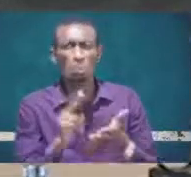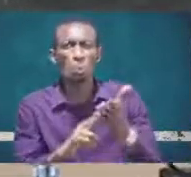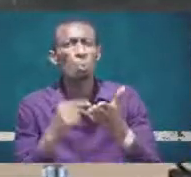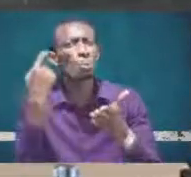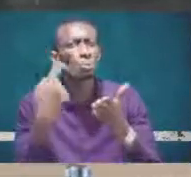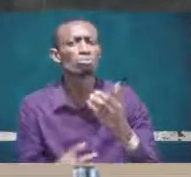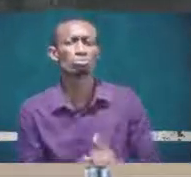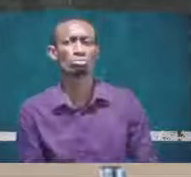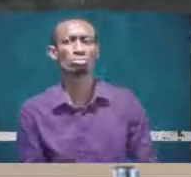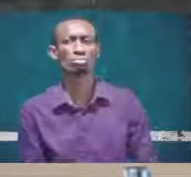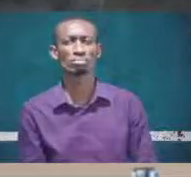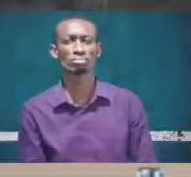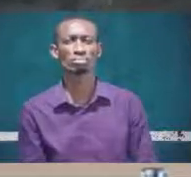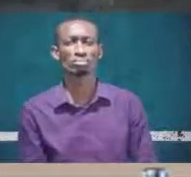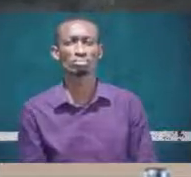for.